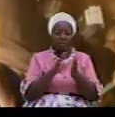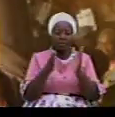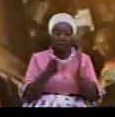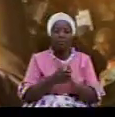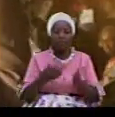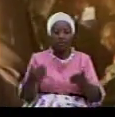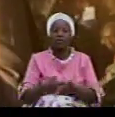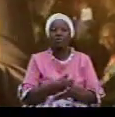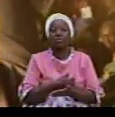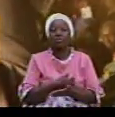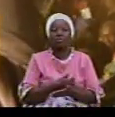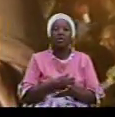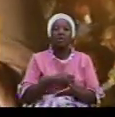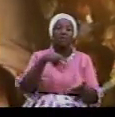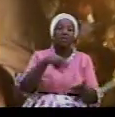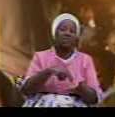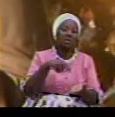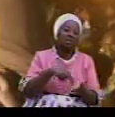Keep on standing.